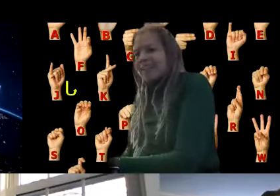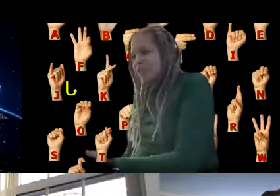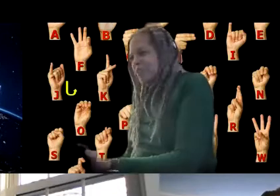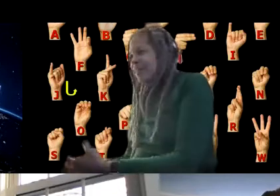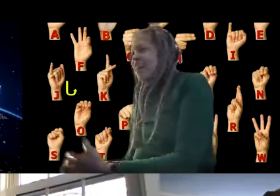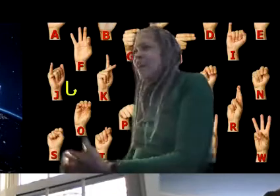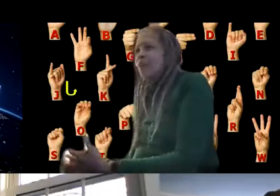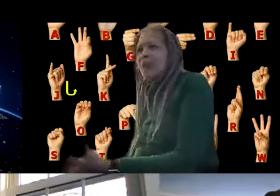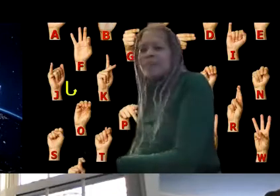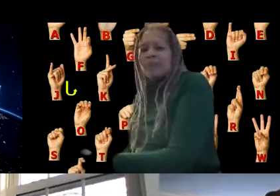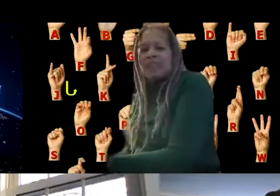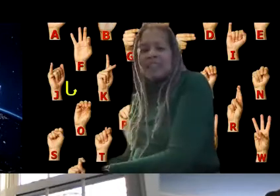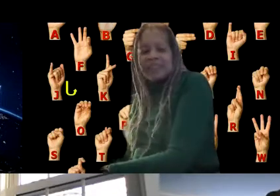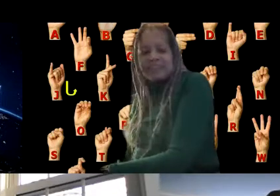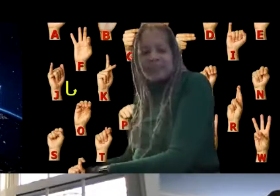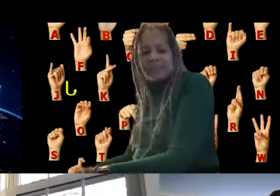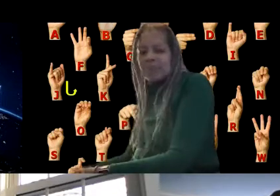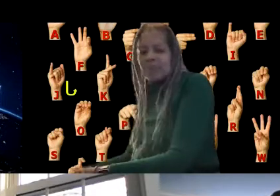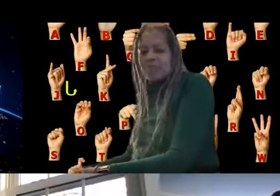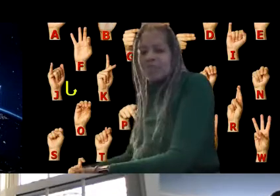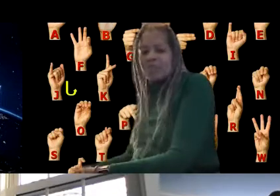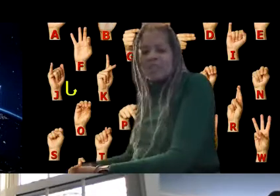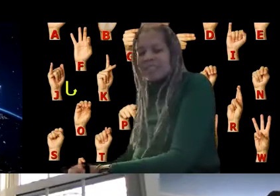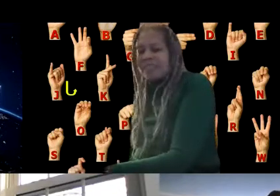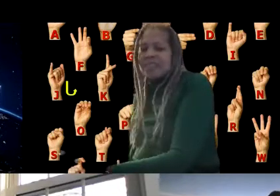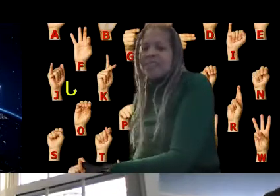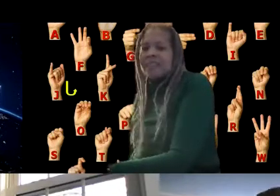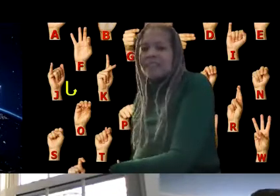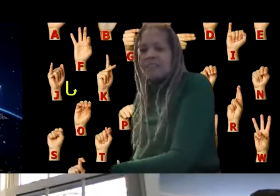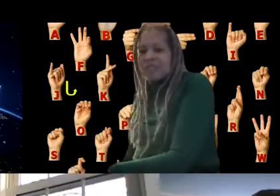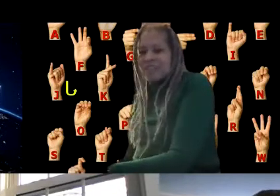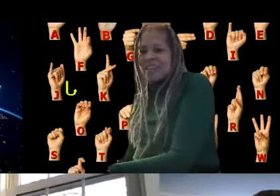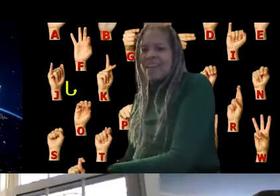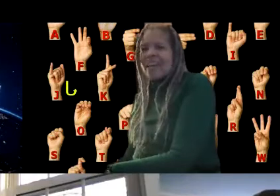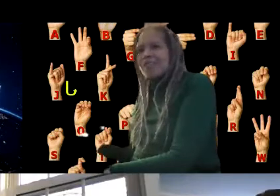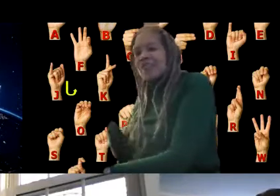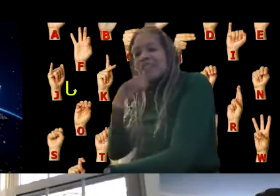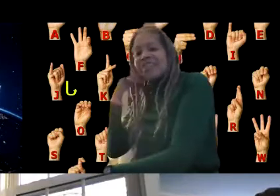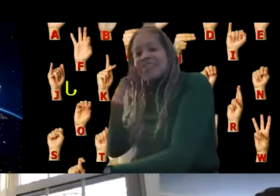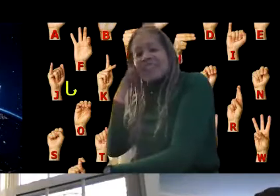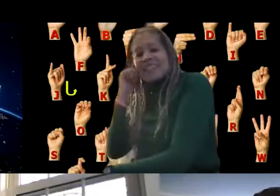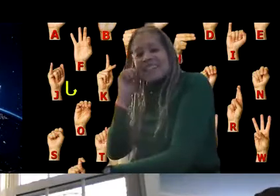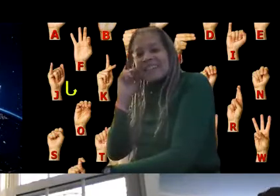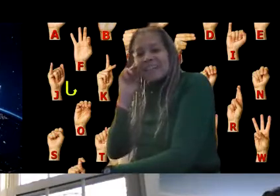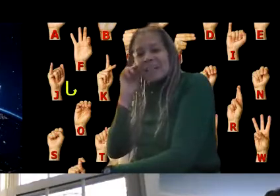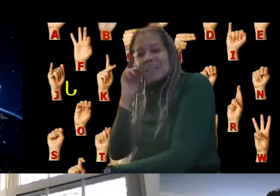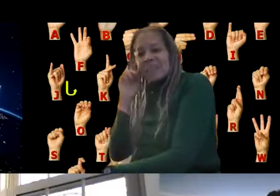now in diversity. And one class I did was emotional intelligence in diversity. And it was a very